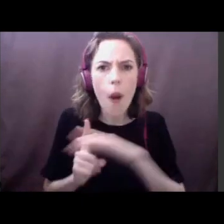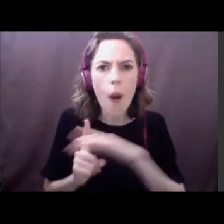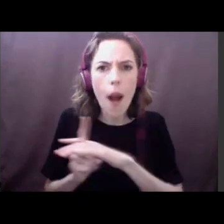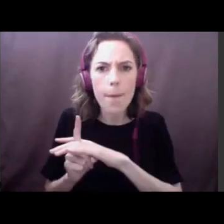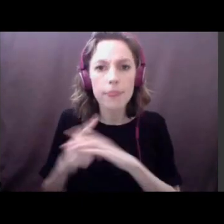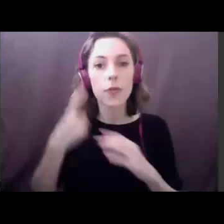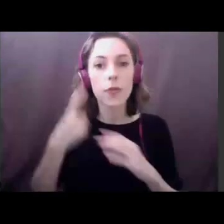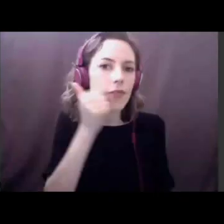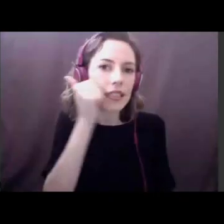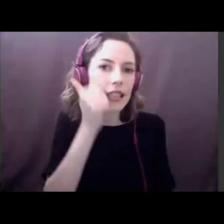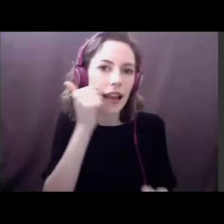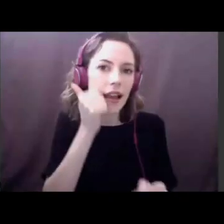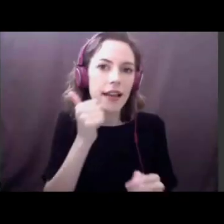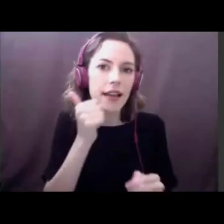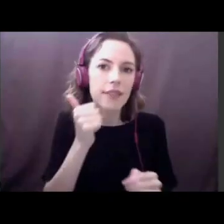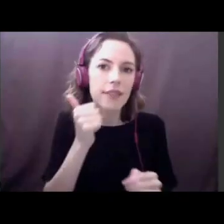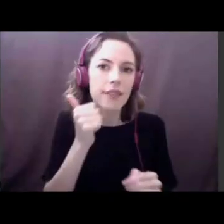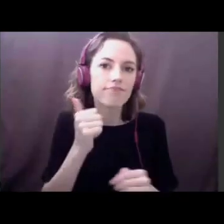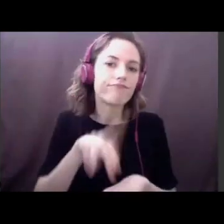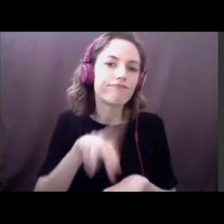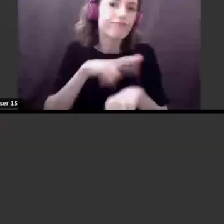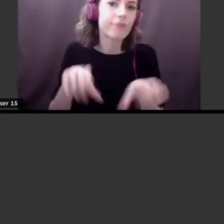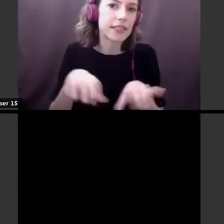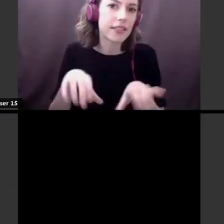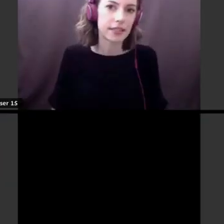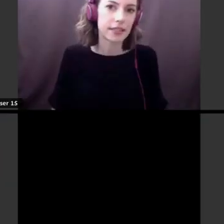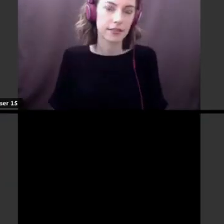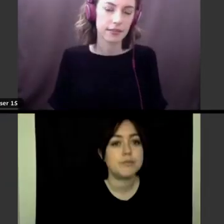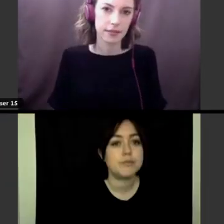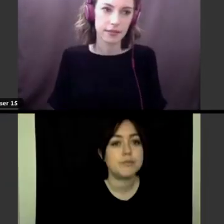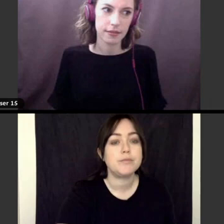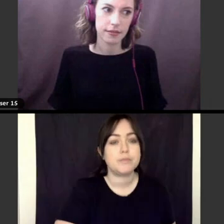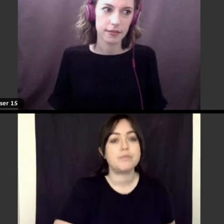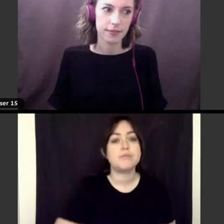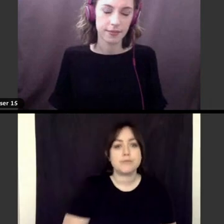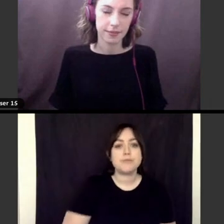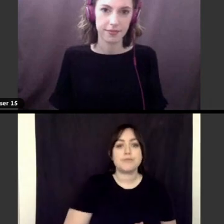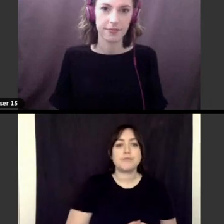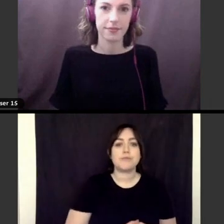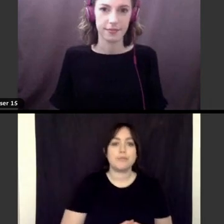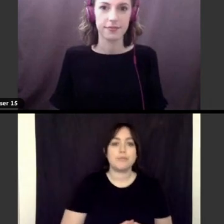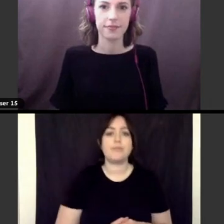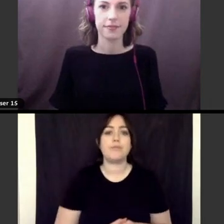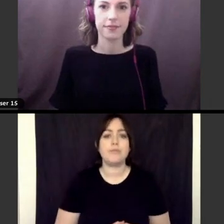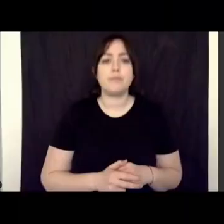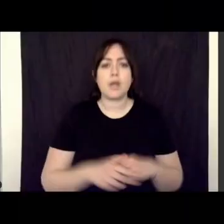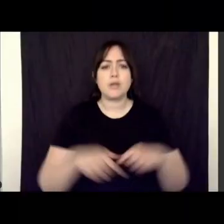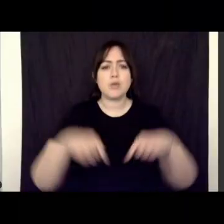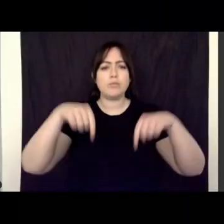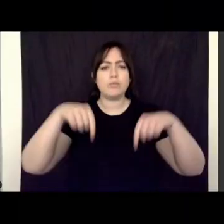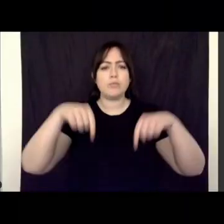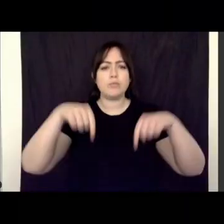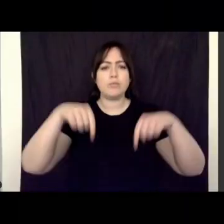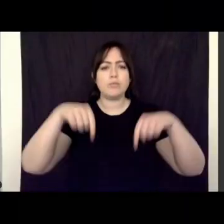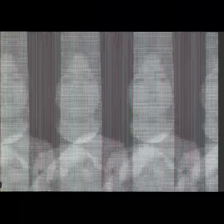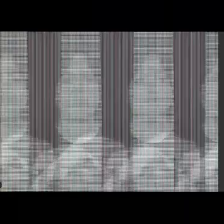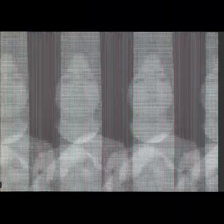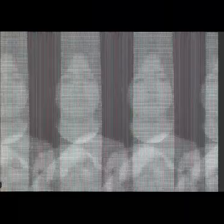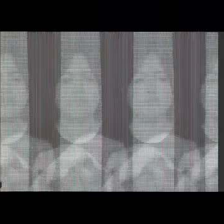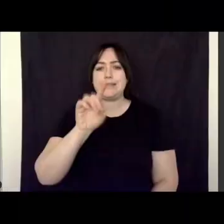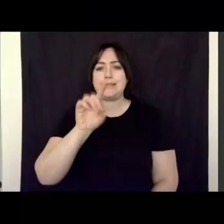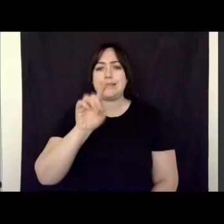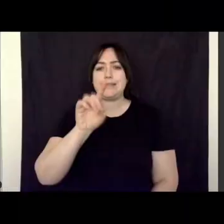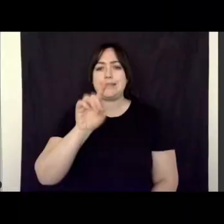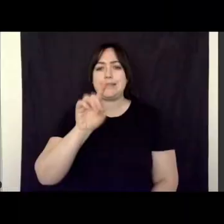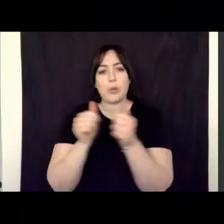Okay. So the objective of this study, which was undertaken by Deep under Amy's